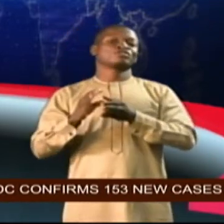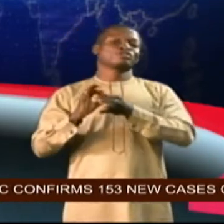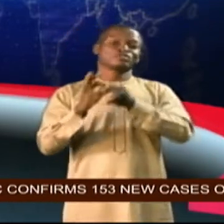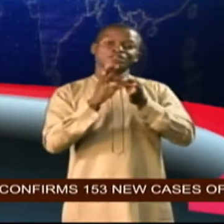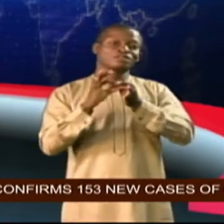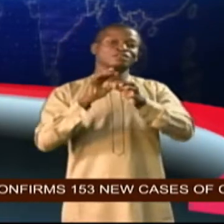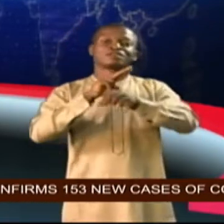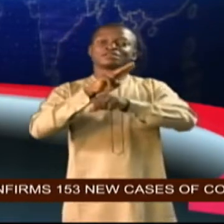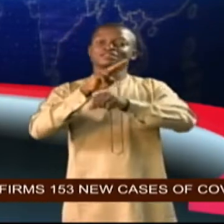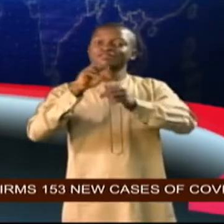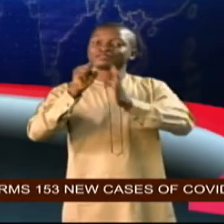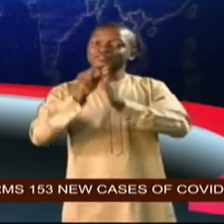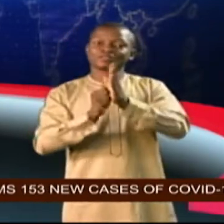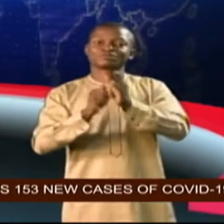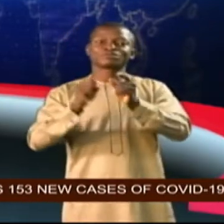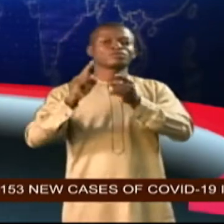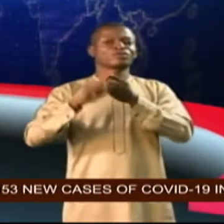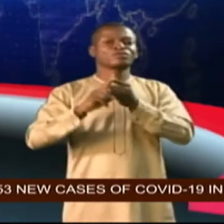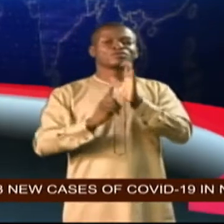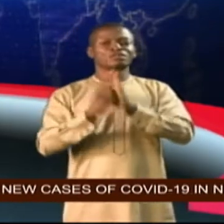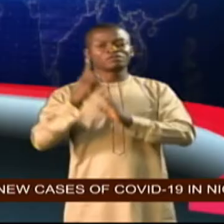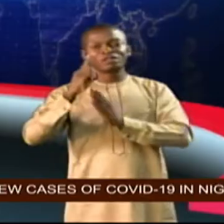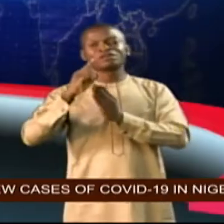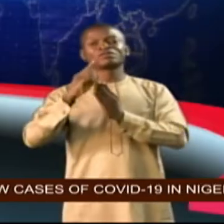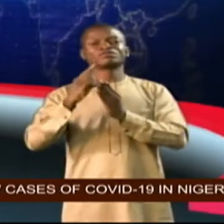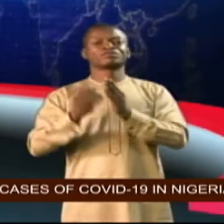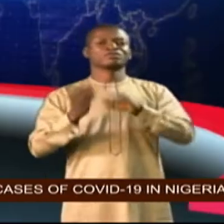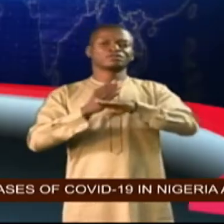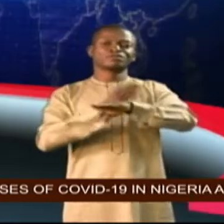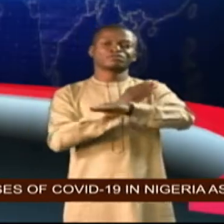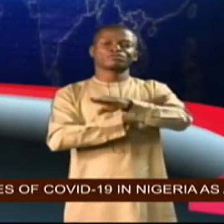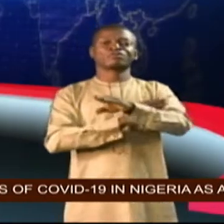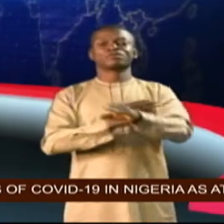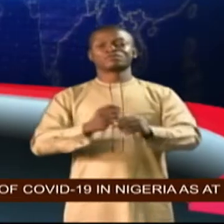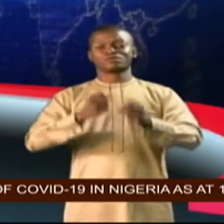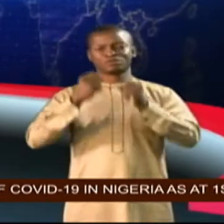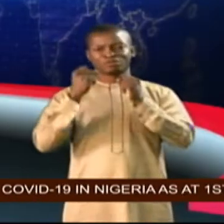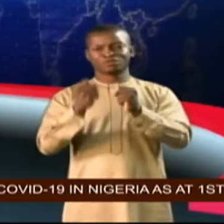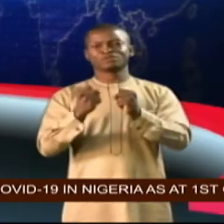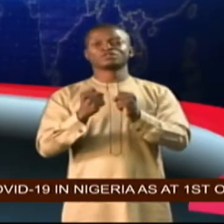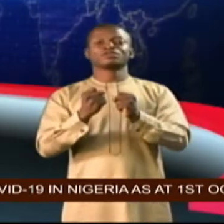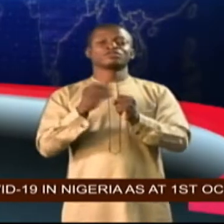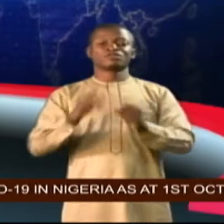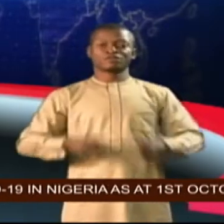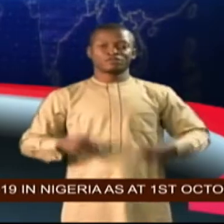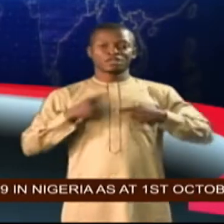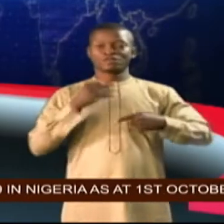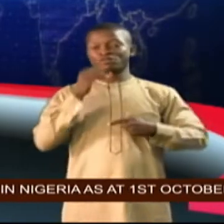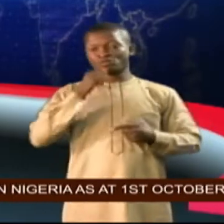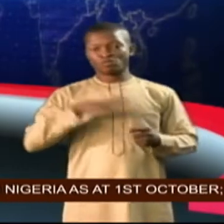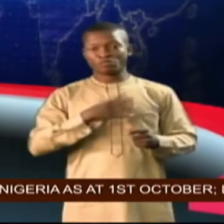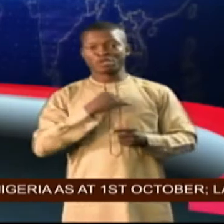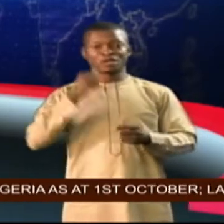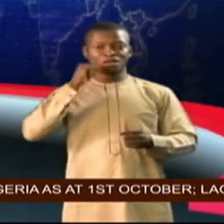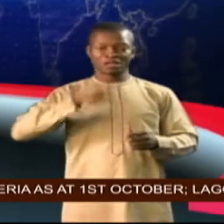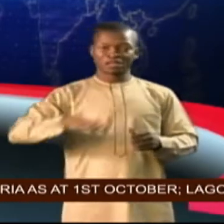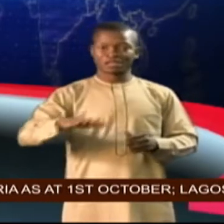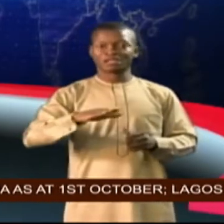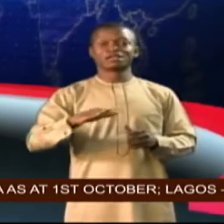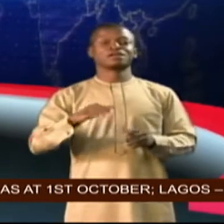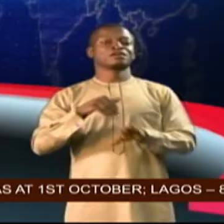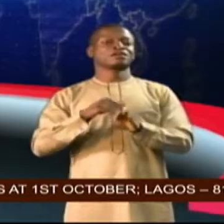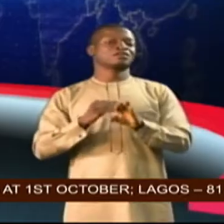additional strategies towards protecting and improving the quality of life of women and girls as critical pathway to